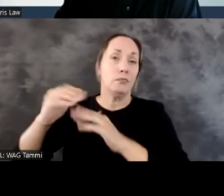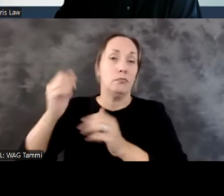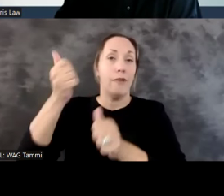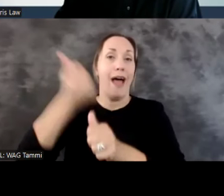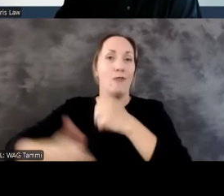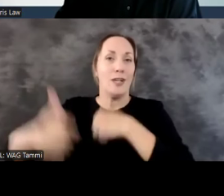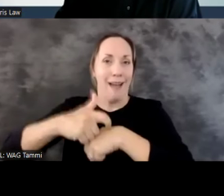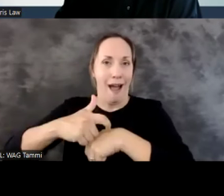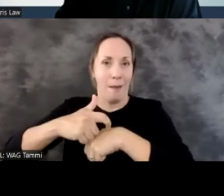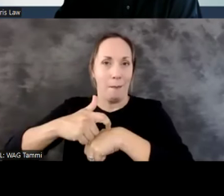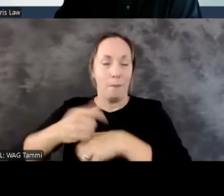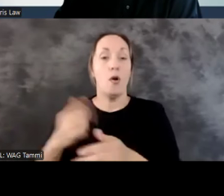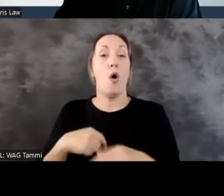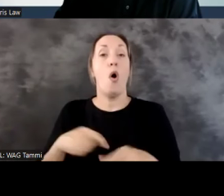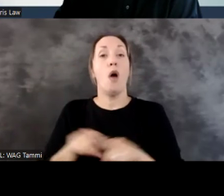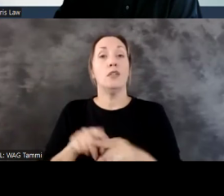Thirdly,